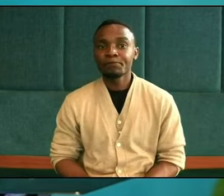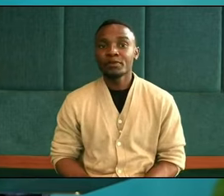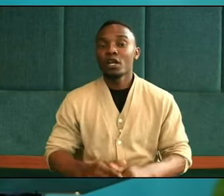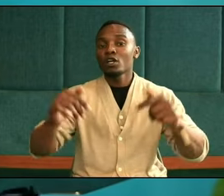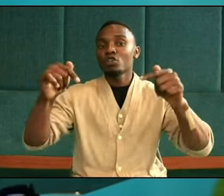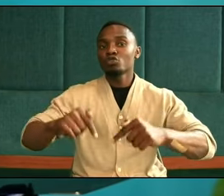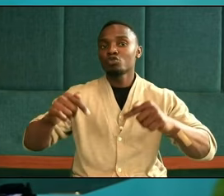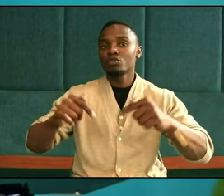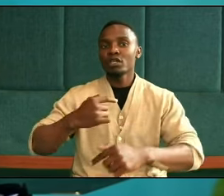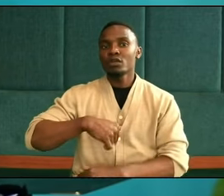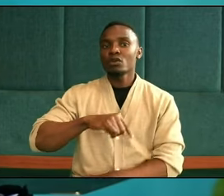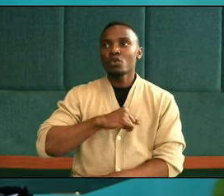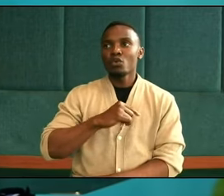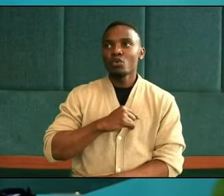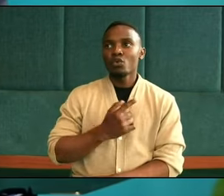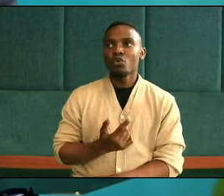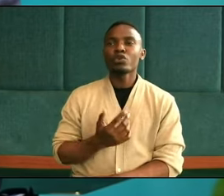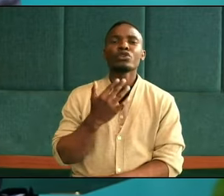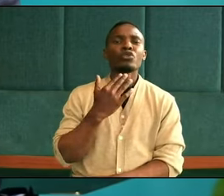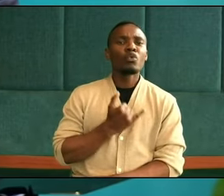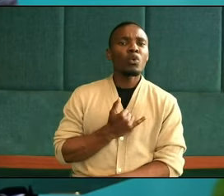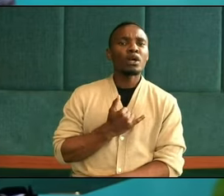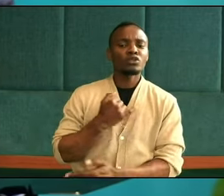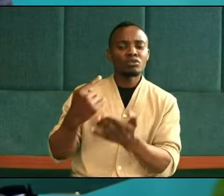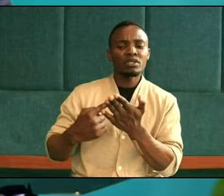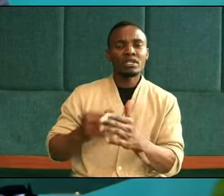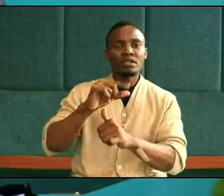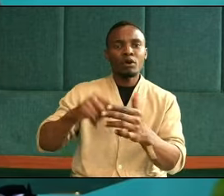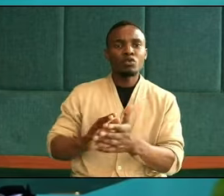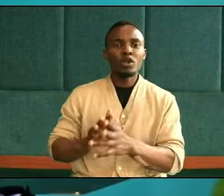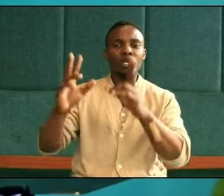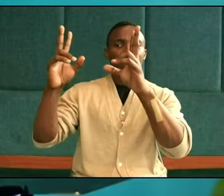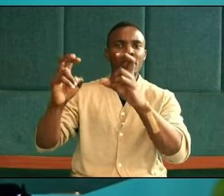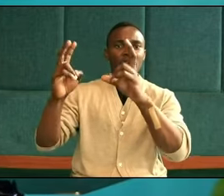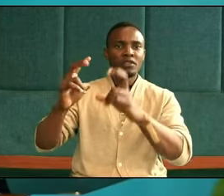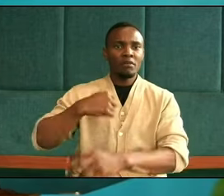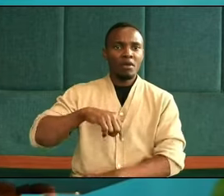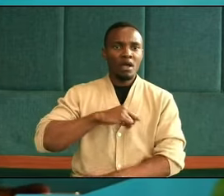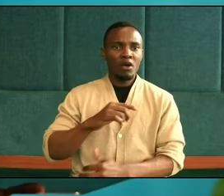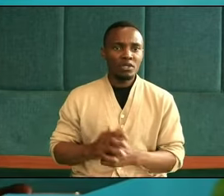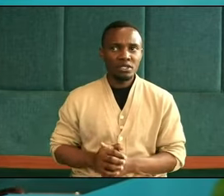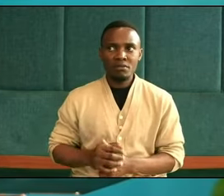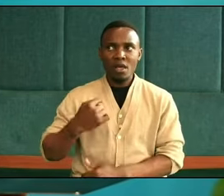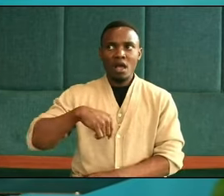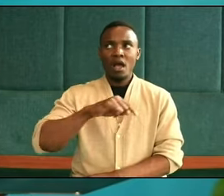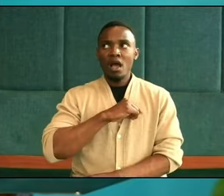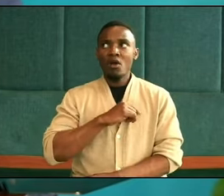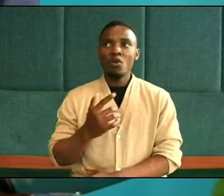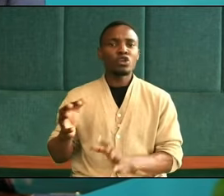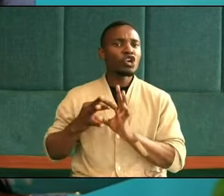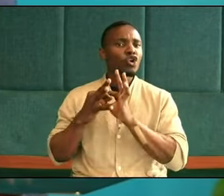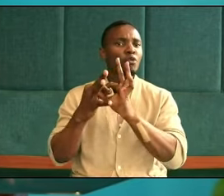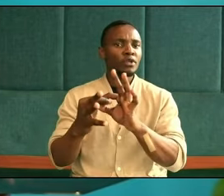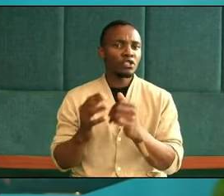Today, we want to reflect on our theme, Outliers for Mission. Outliers for Mission.